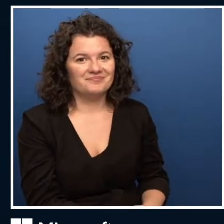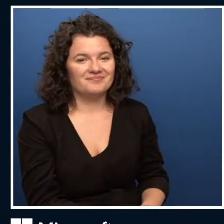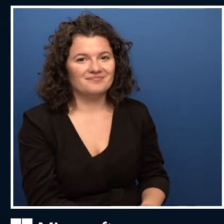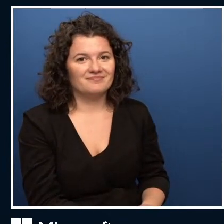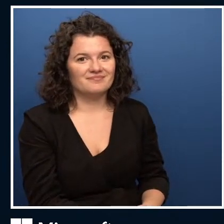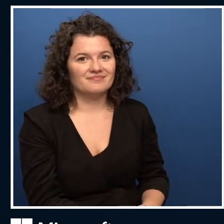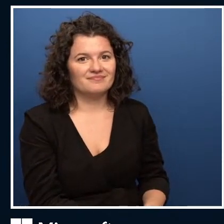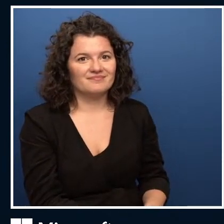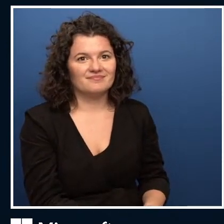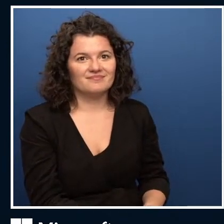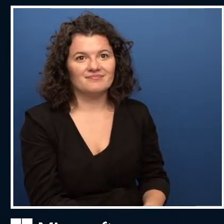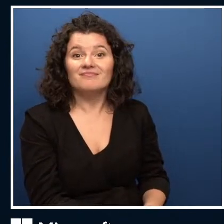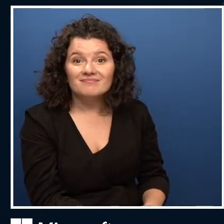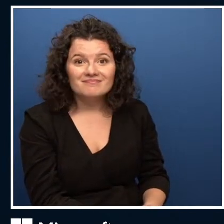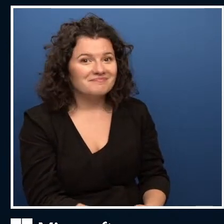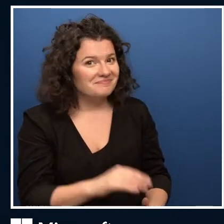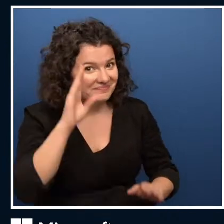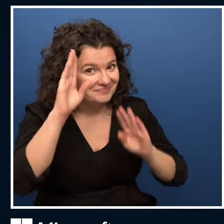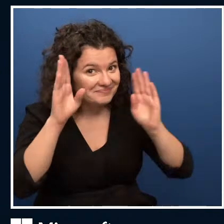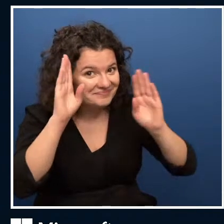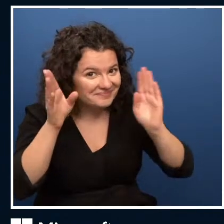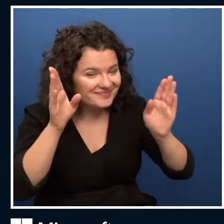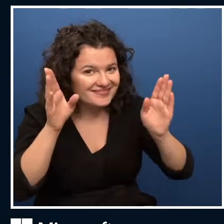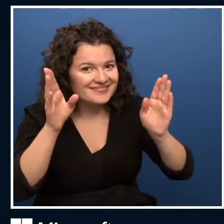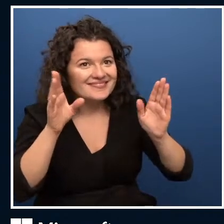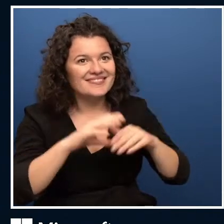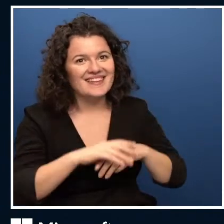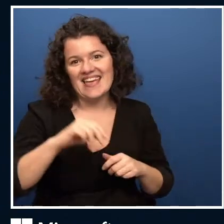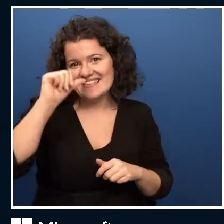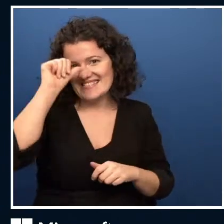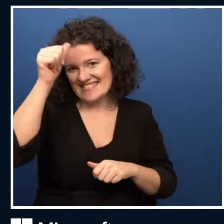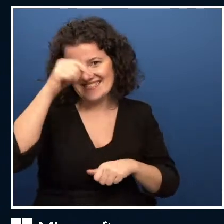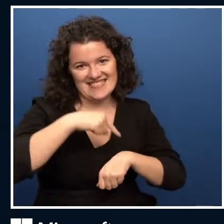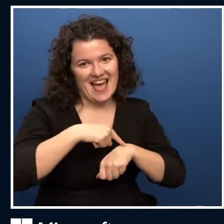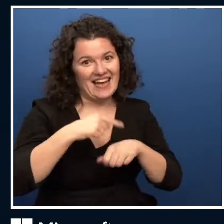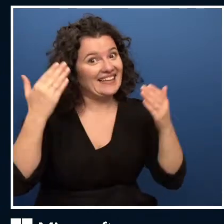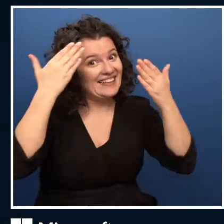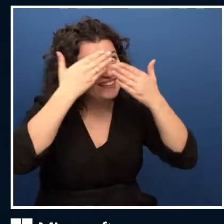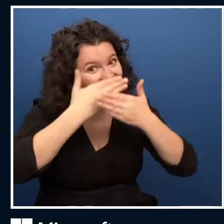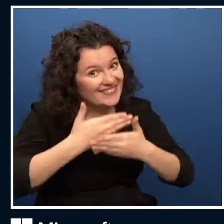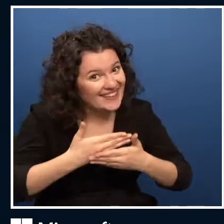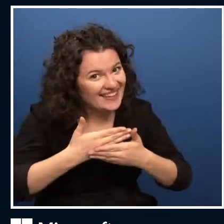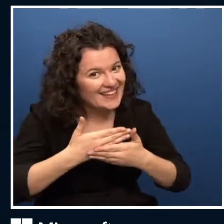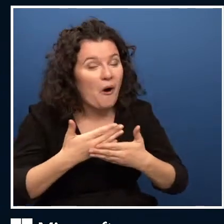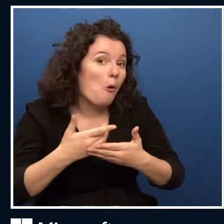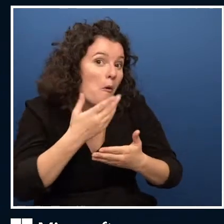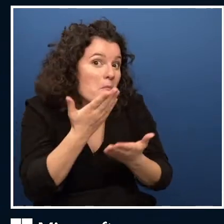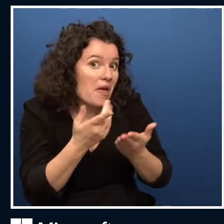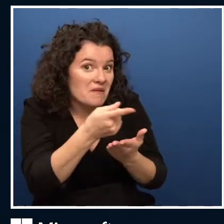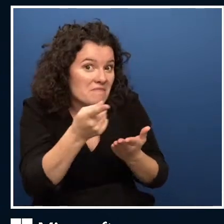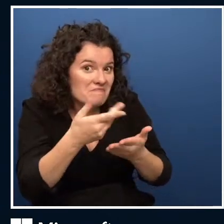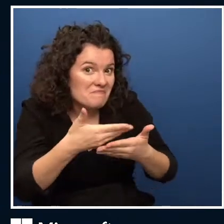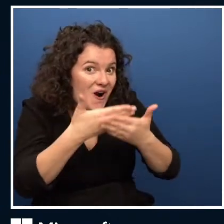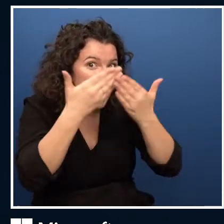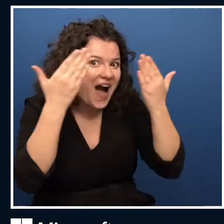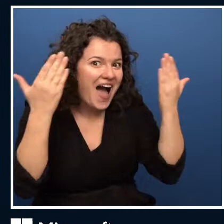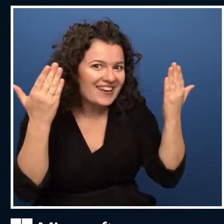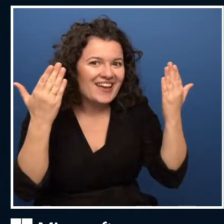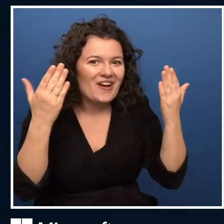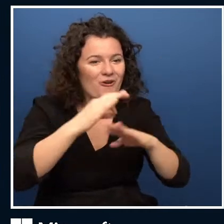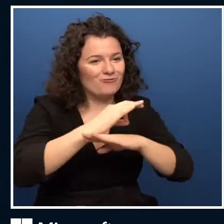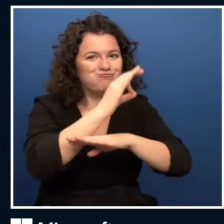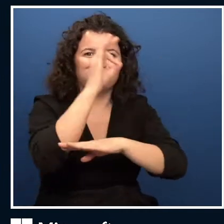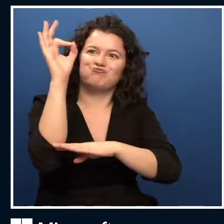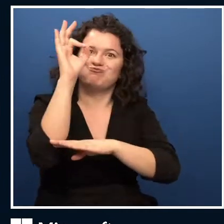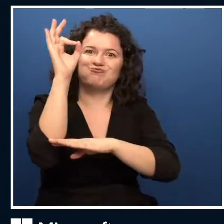Good evening, everyone, according to the India time zone, and good morning and good afternoon for wherever in the world you